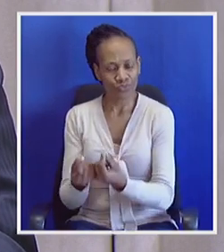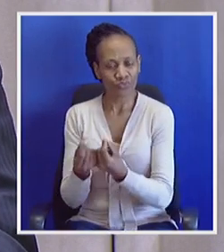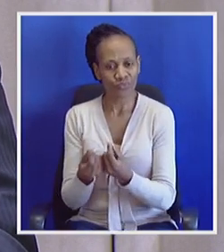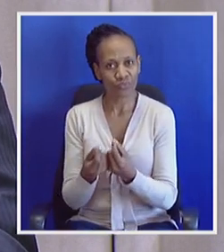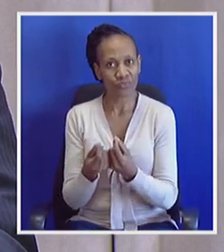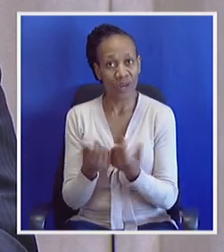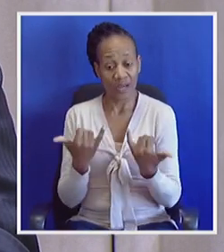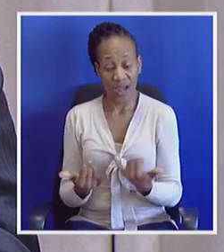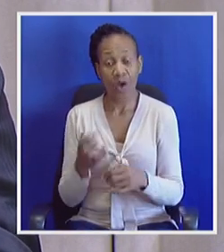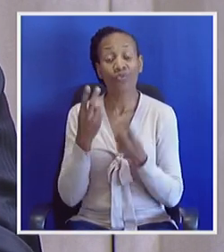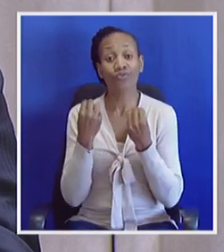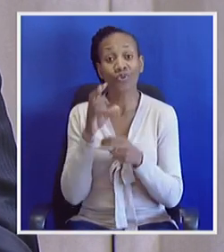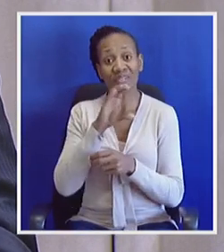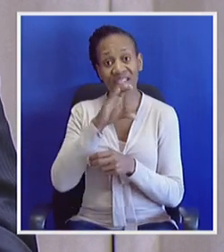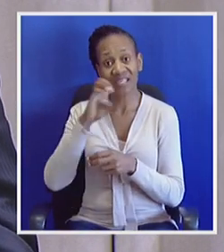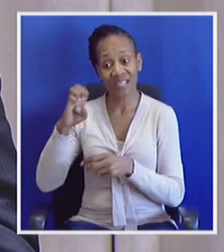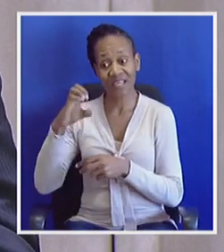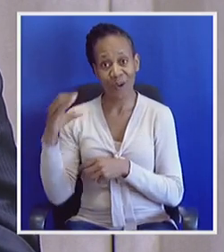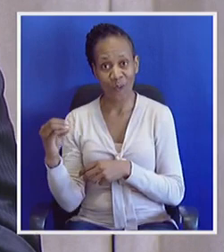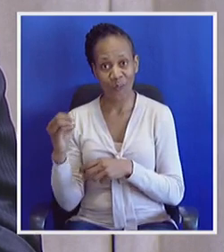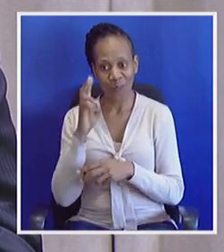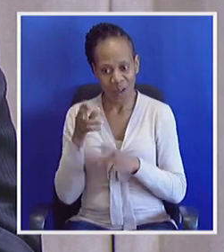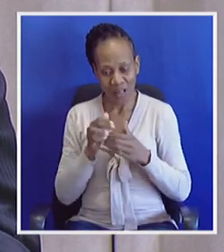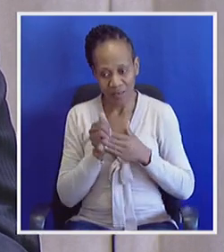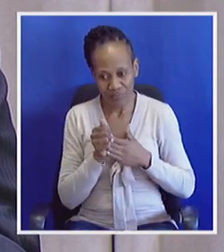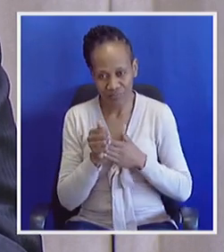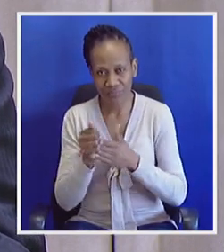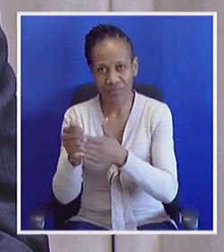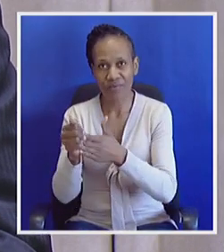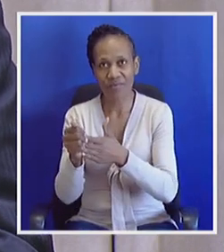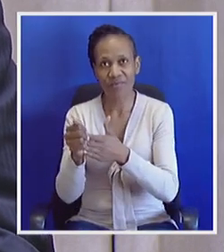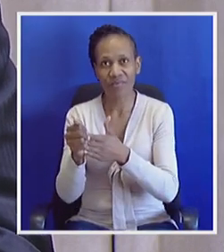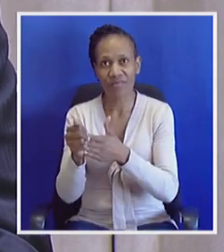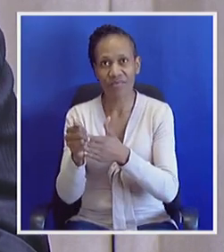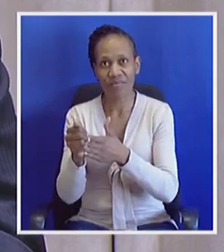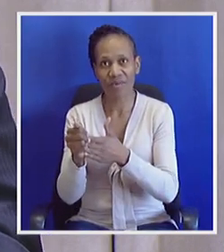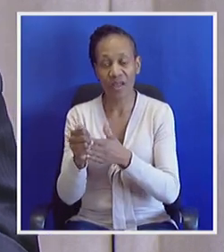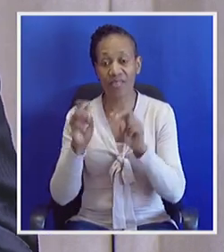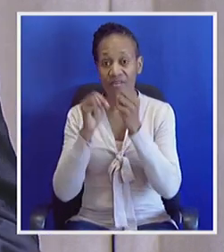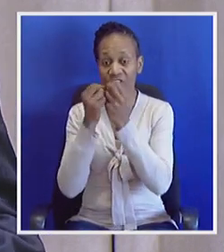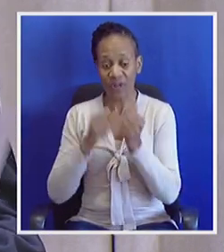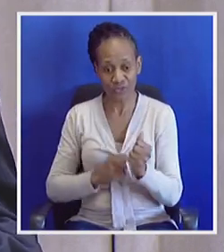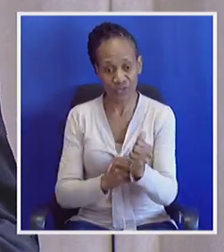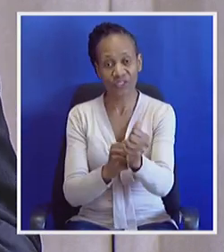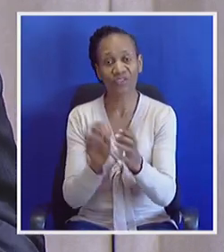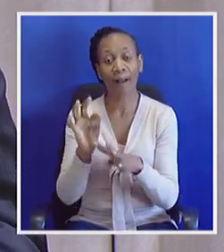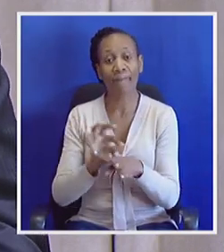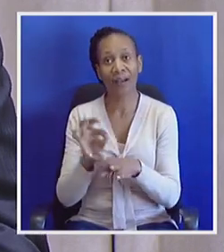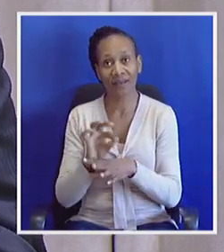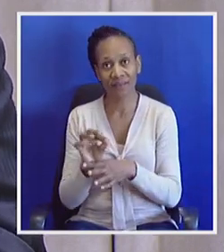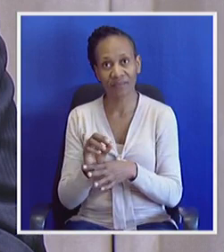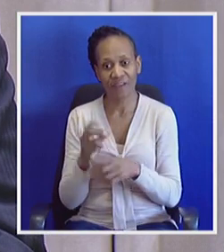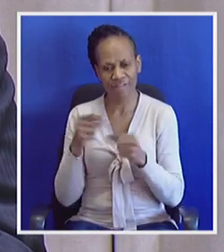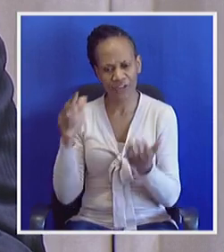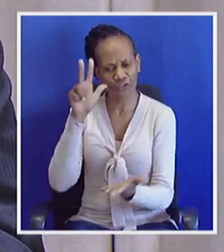the new CEO, is expected to drive the implementation of the National Strategic Plan, which was adopted in